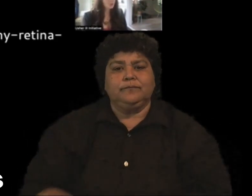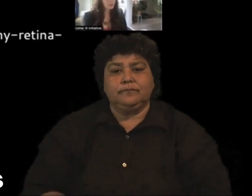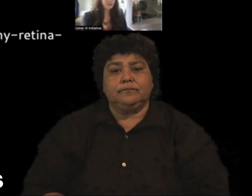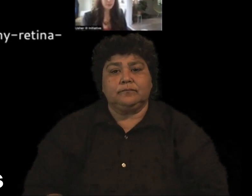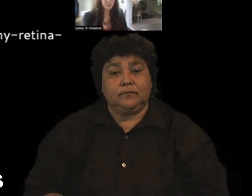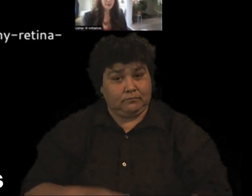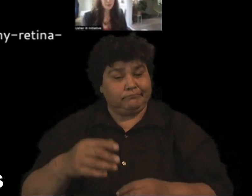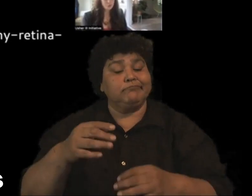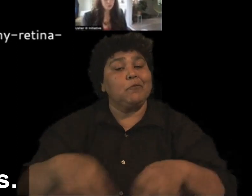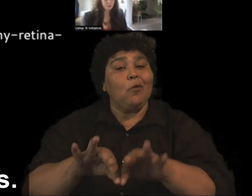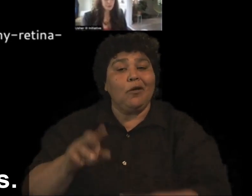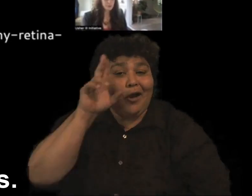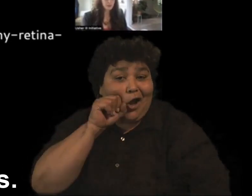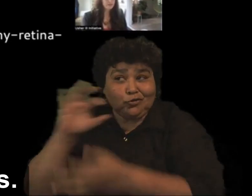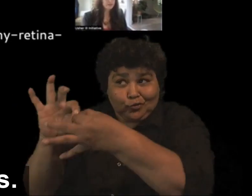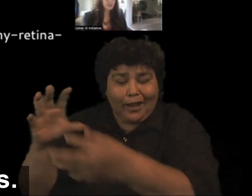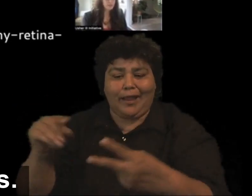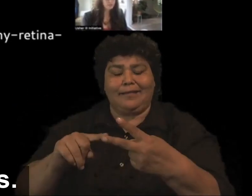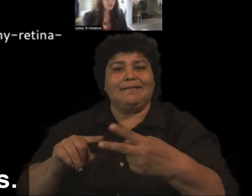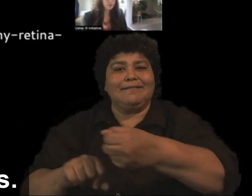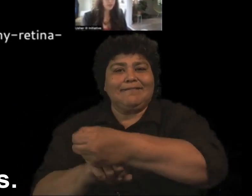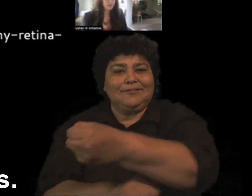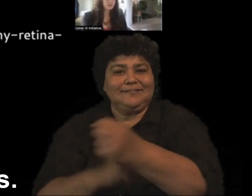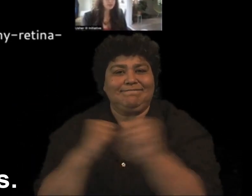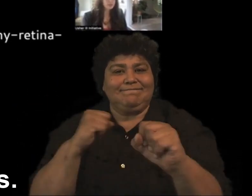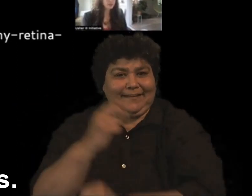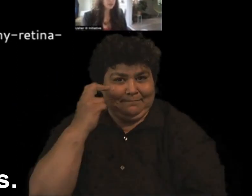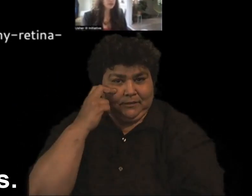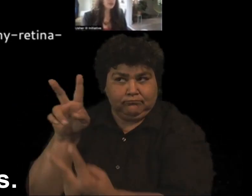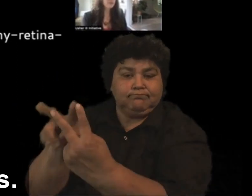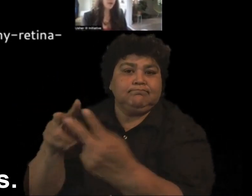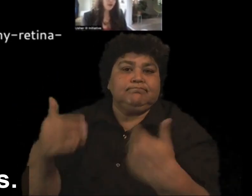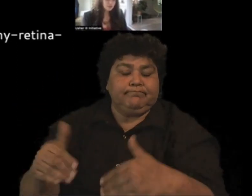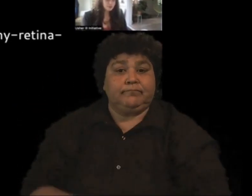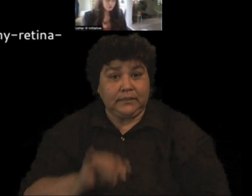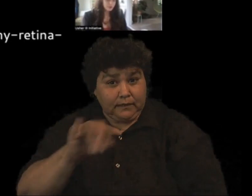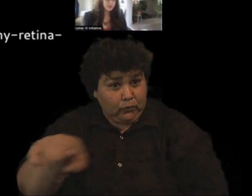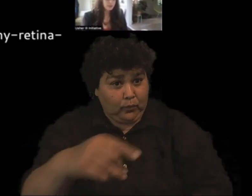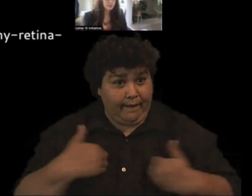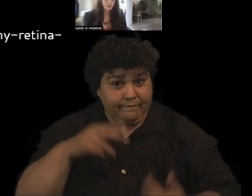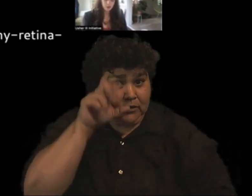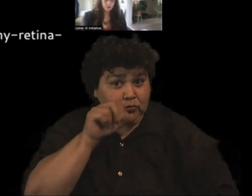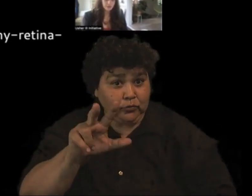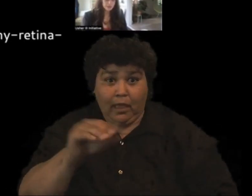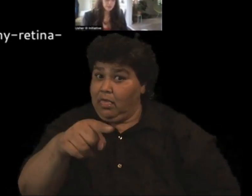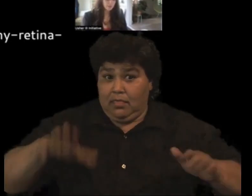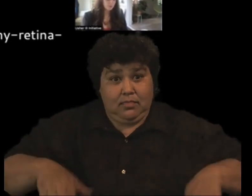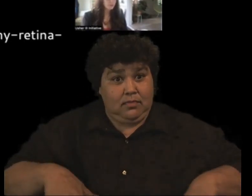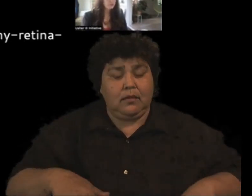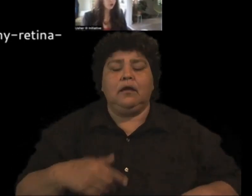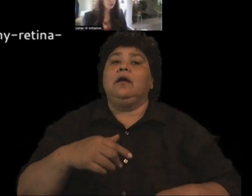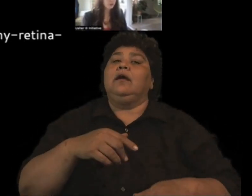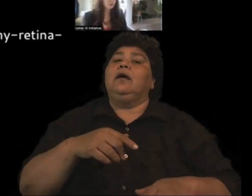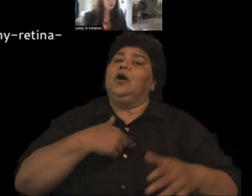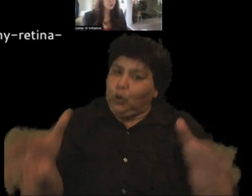importantly including the Usher Coalition and Foundation Fighting Blindness. If you have Usher III and you have not already done so, we